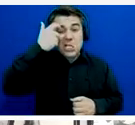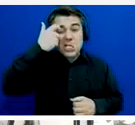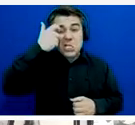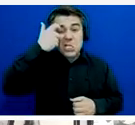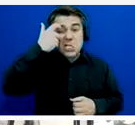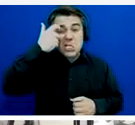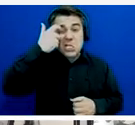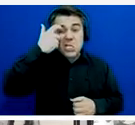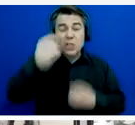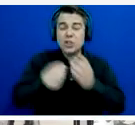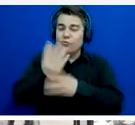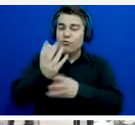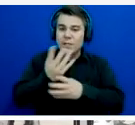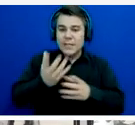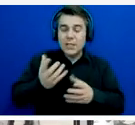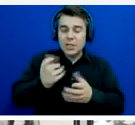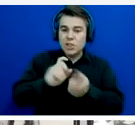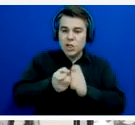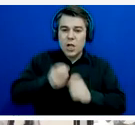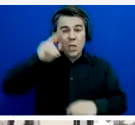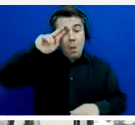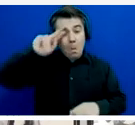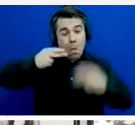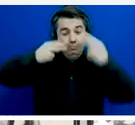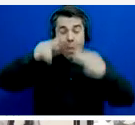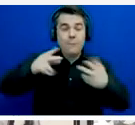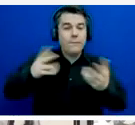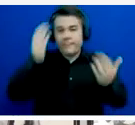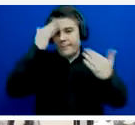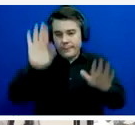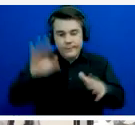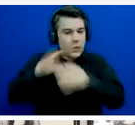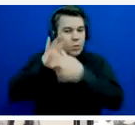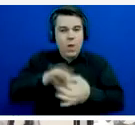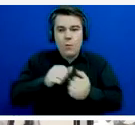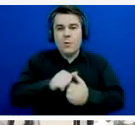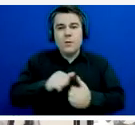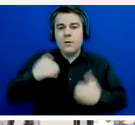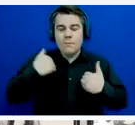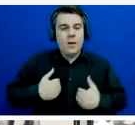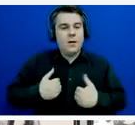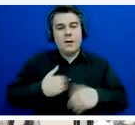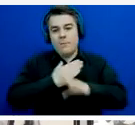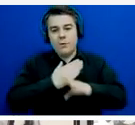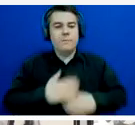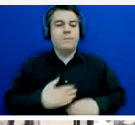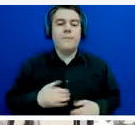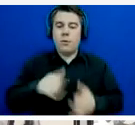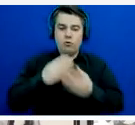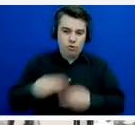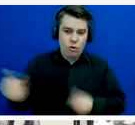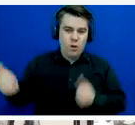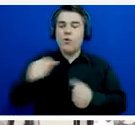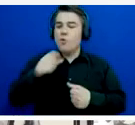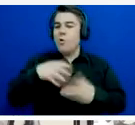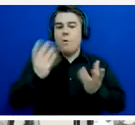the spring season changes too. So that must have been allergy, autoimmune type related. And that has gone. I don't have that anymore.